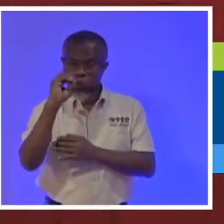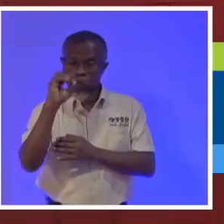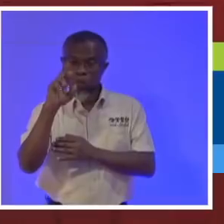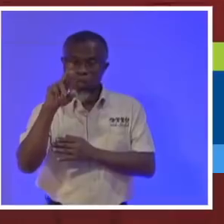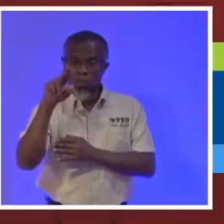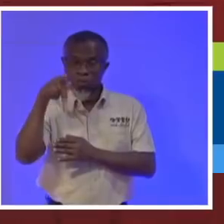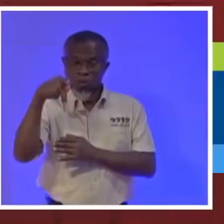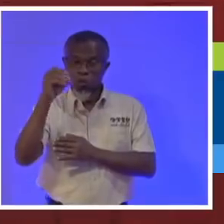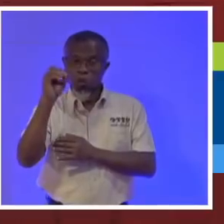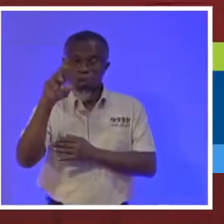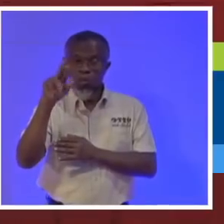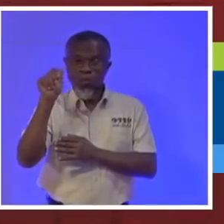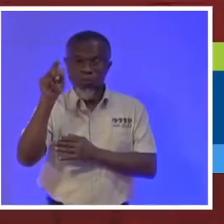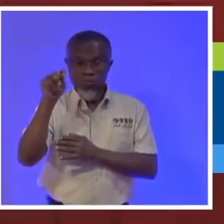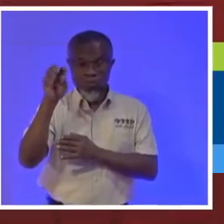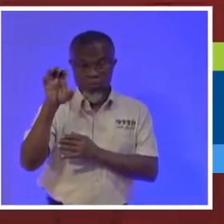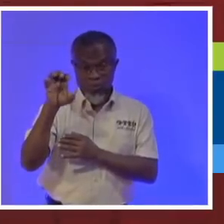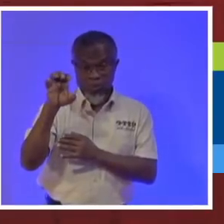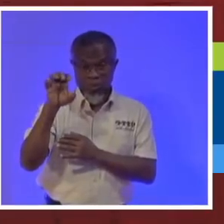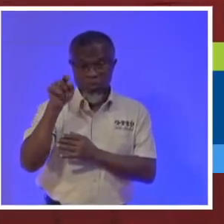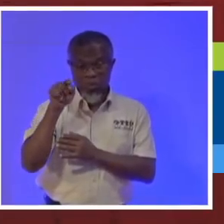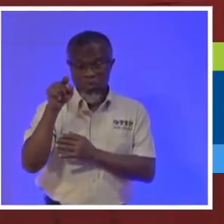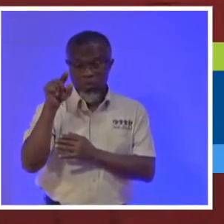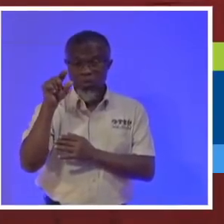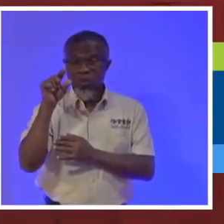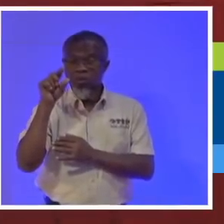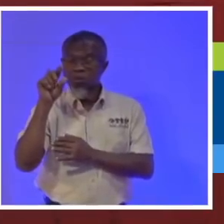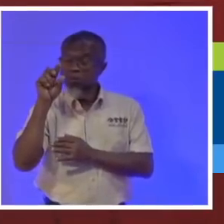corporate.communications@health.gov.tt. With that, we go to